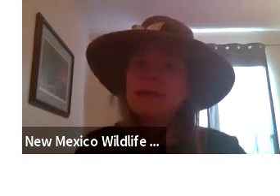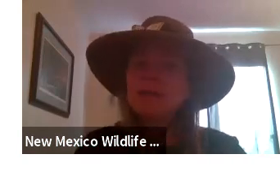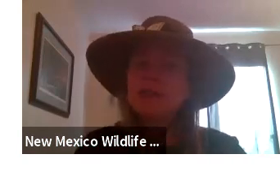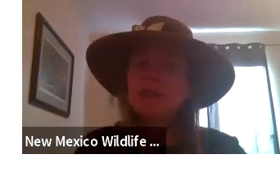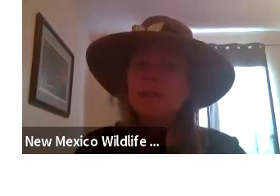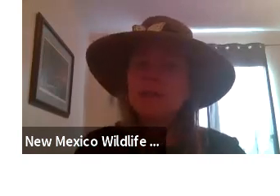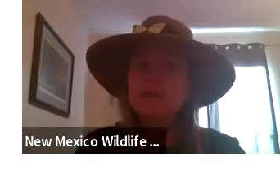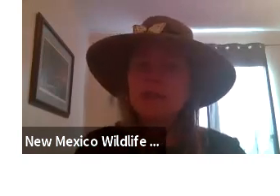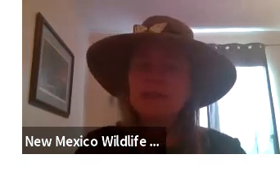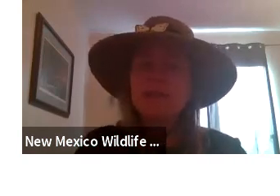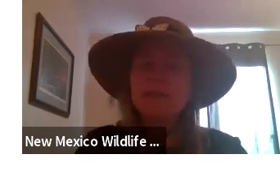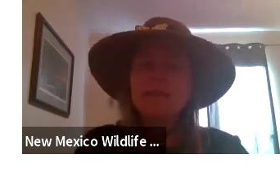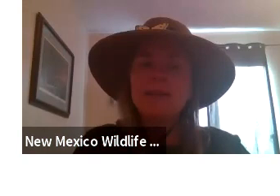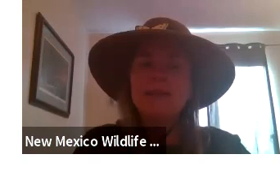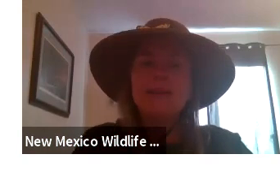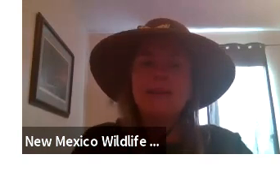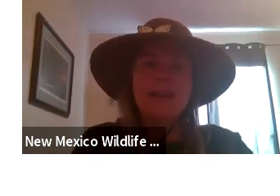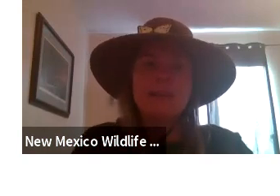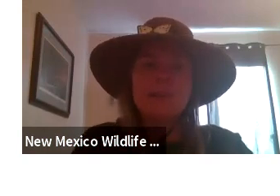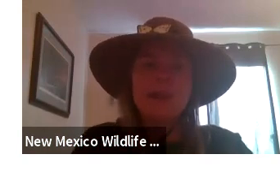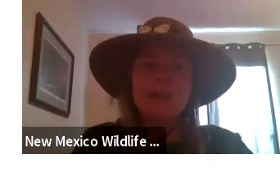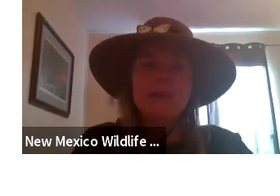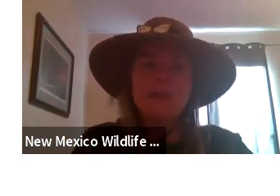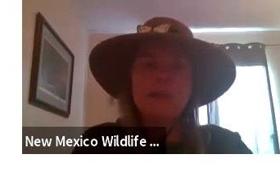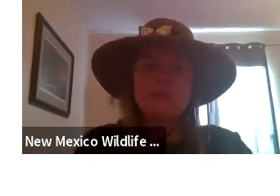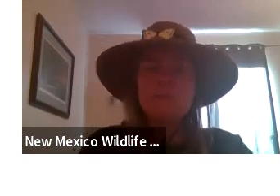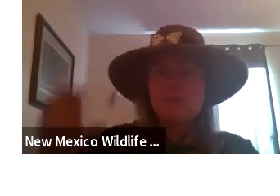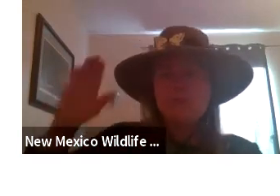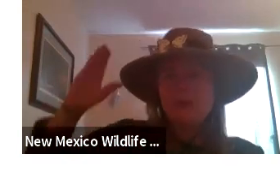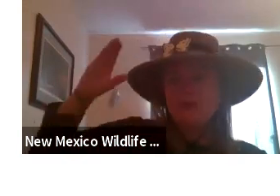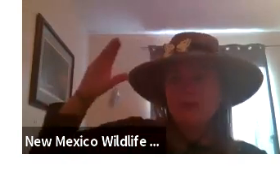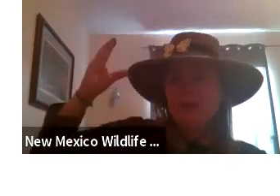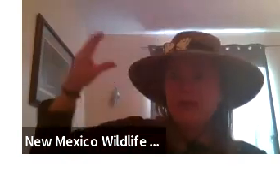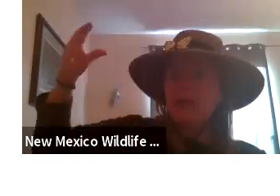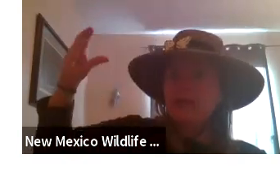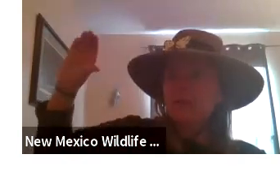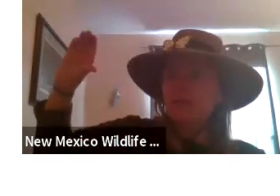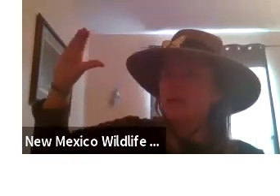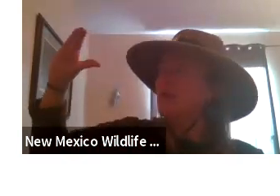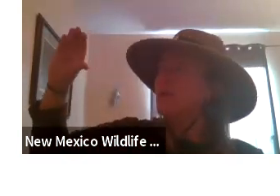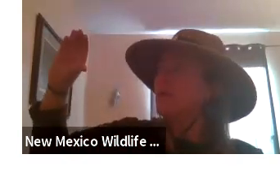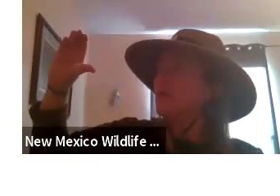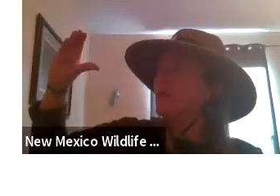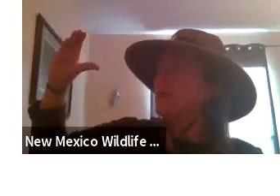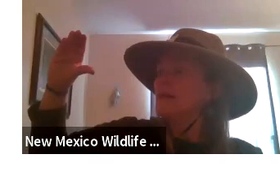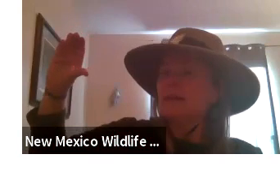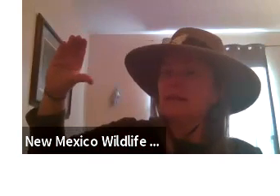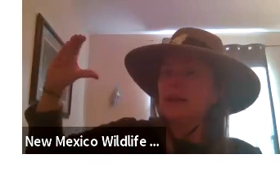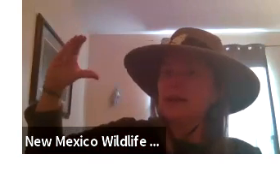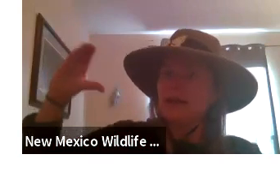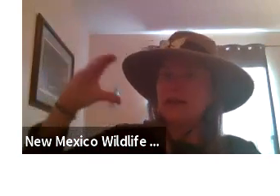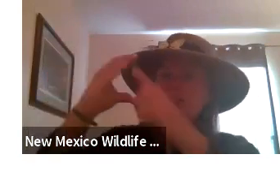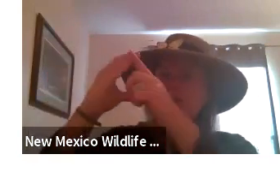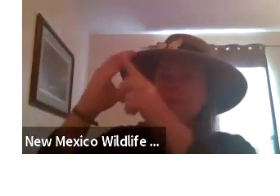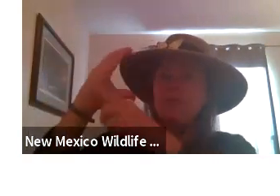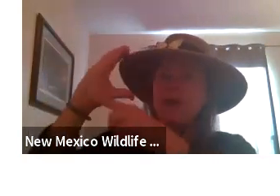well. This has shown up in a few stories. That's right. The word is moon, and we sign it like this. It's kind